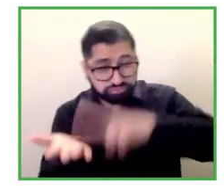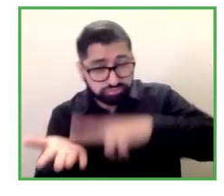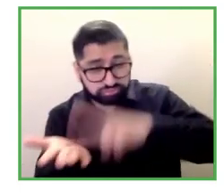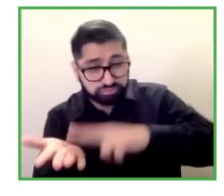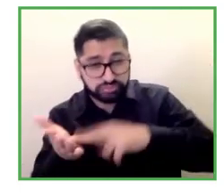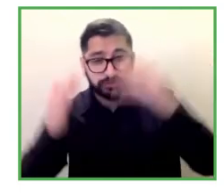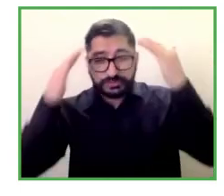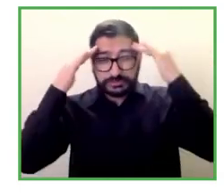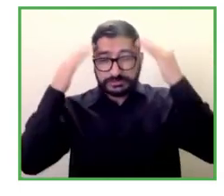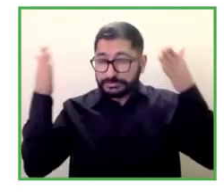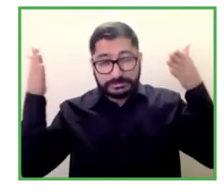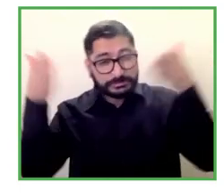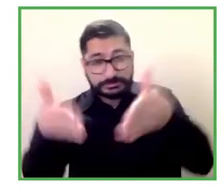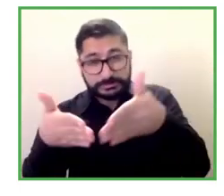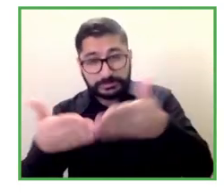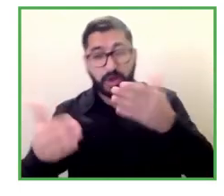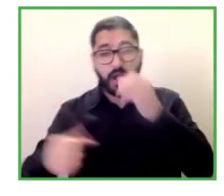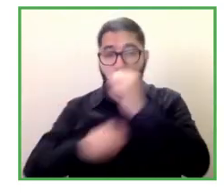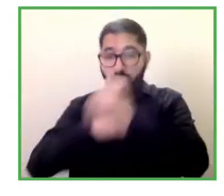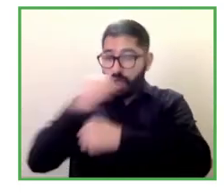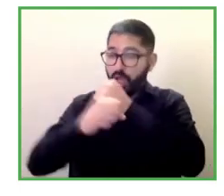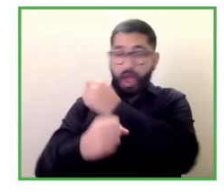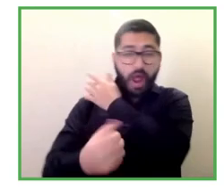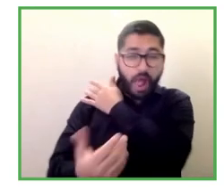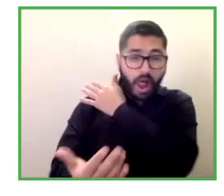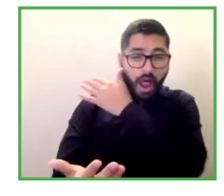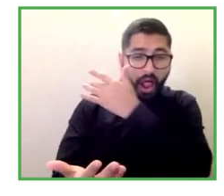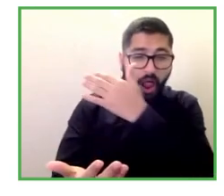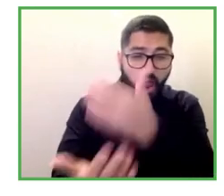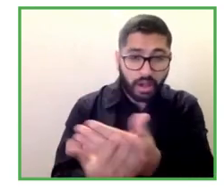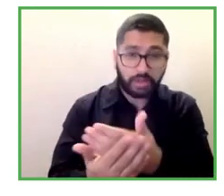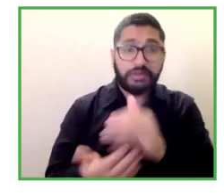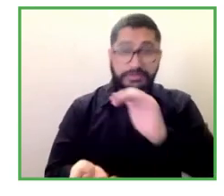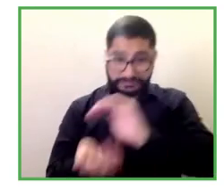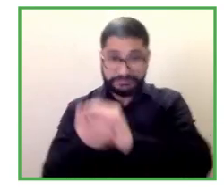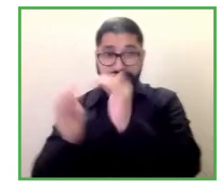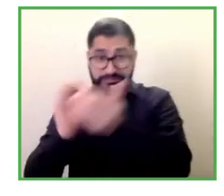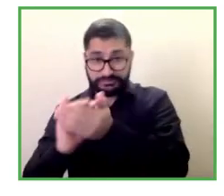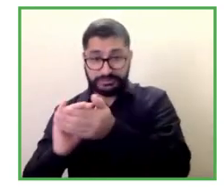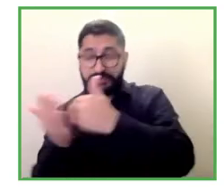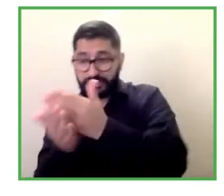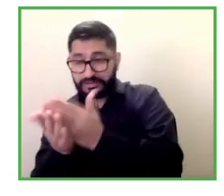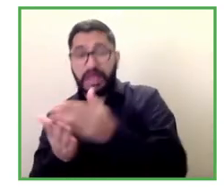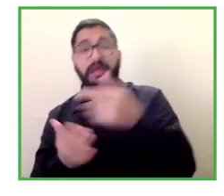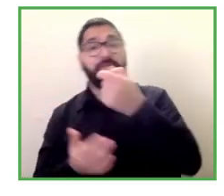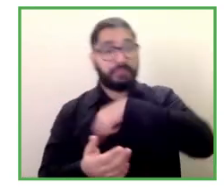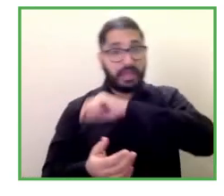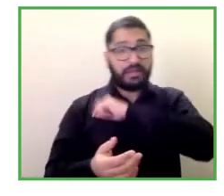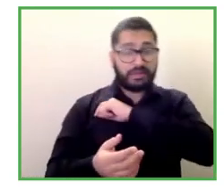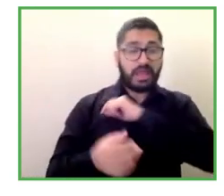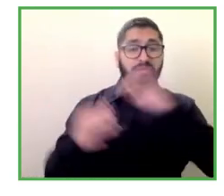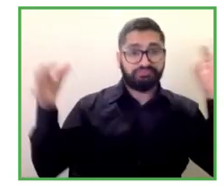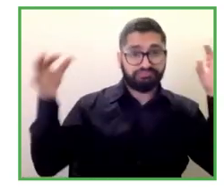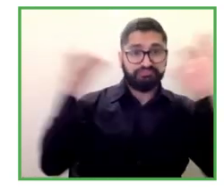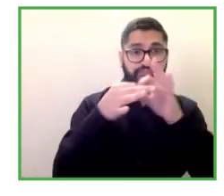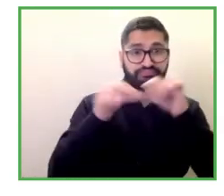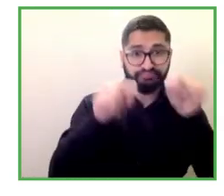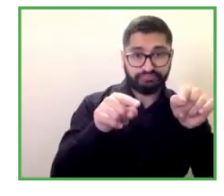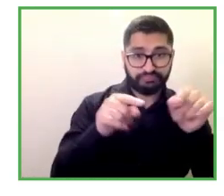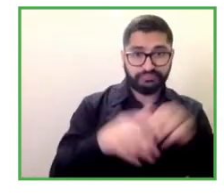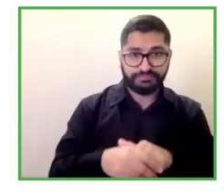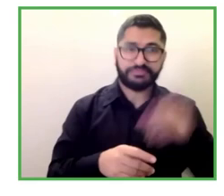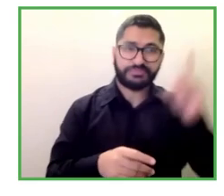on the next years. The Spanish strategy for disability also